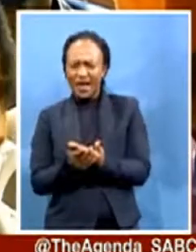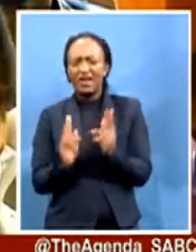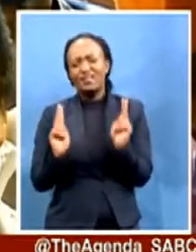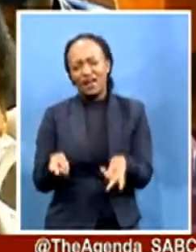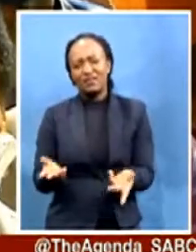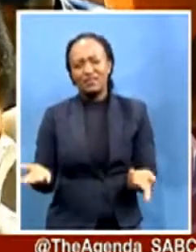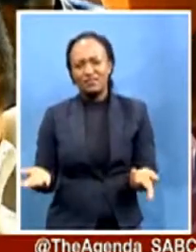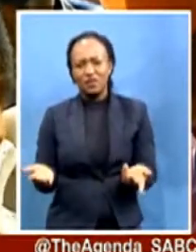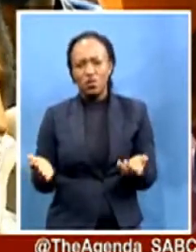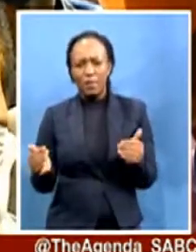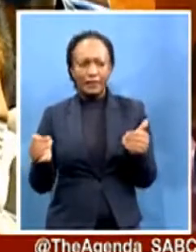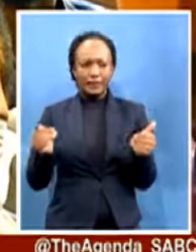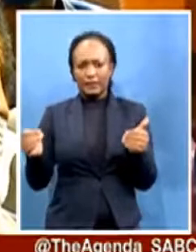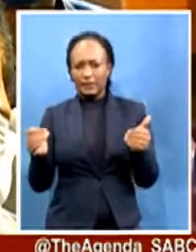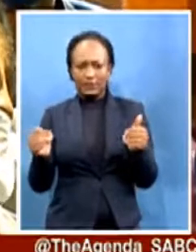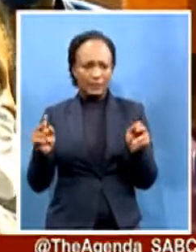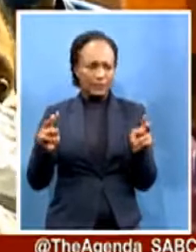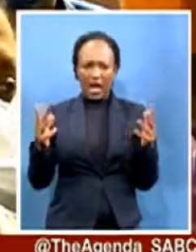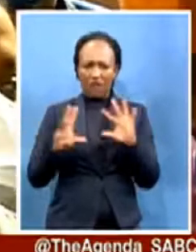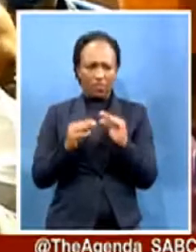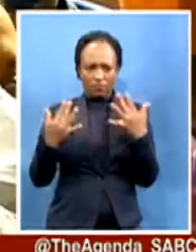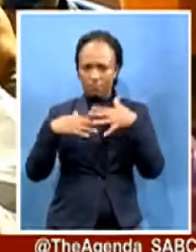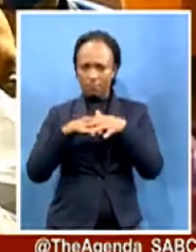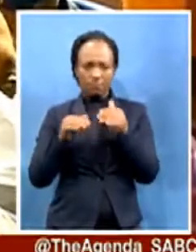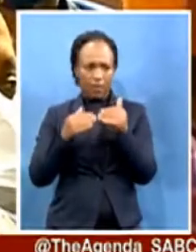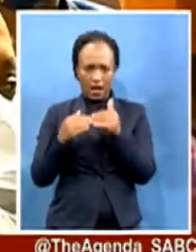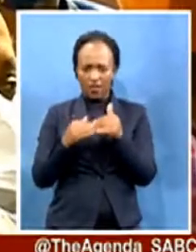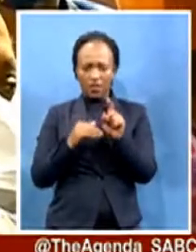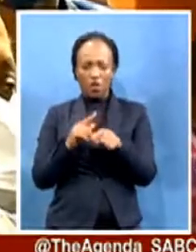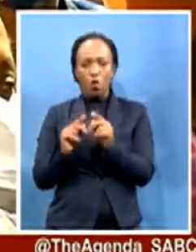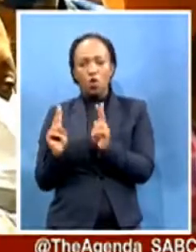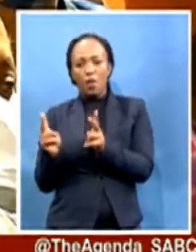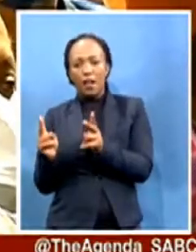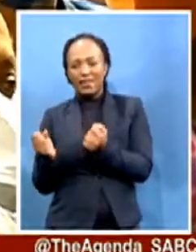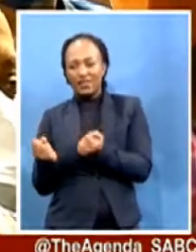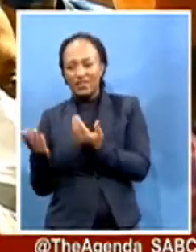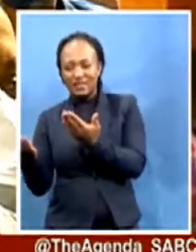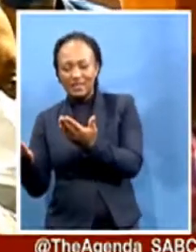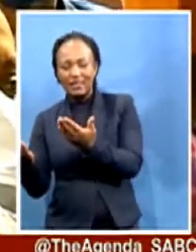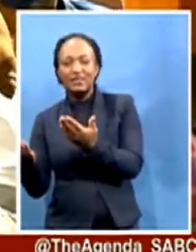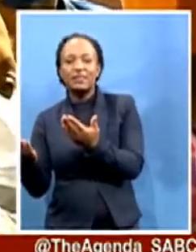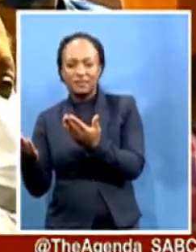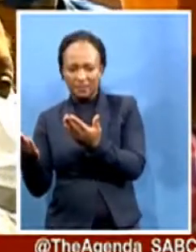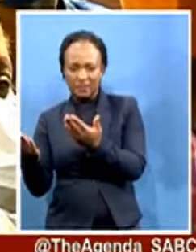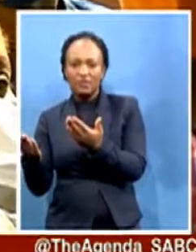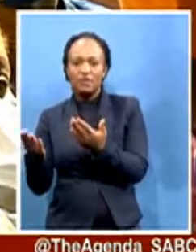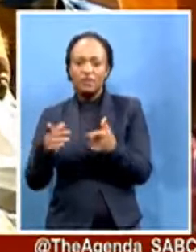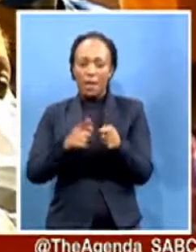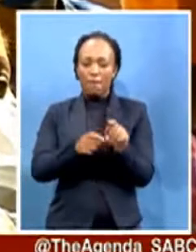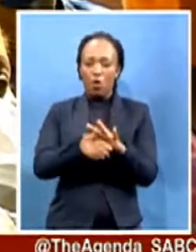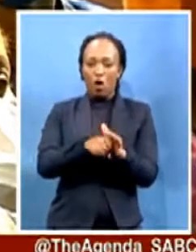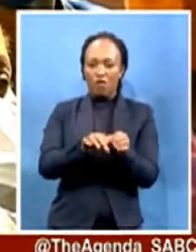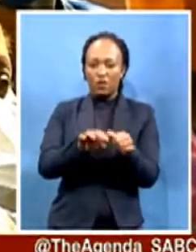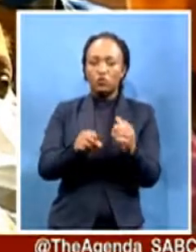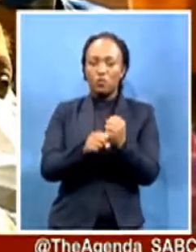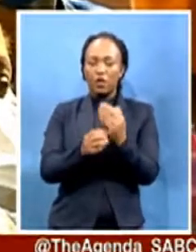of this with our normal regular services so that we are able to give our people the best possible care, a package